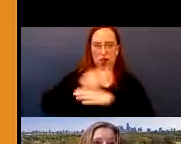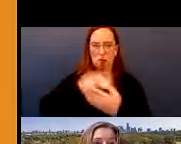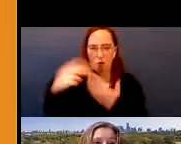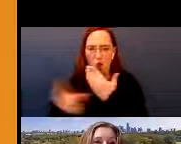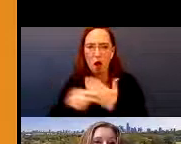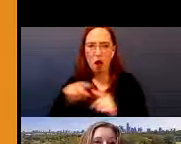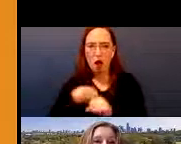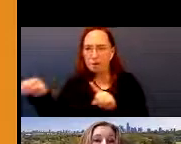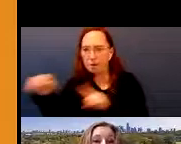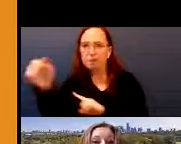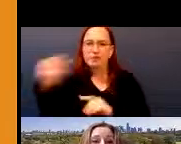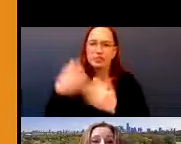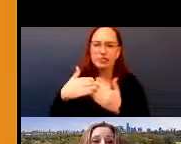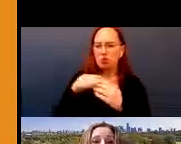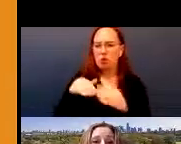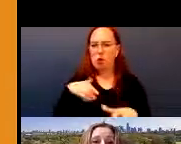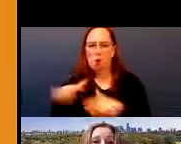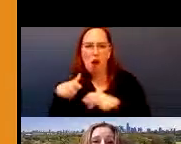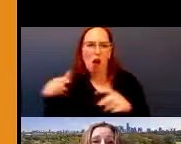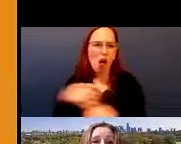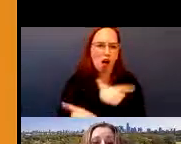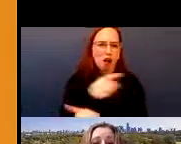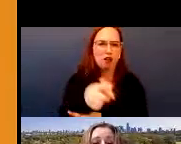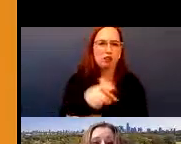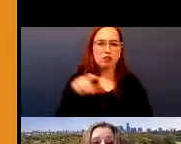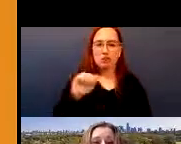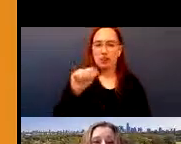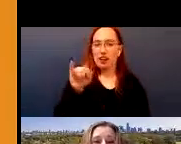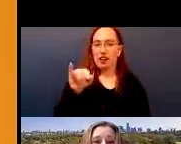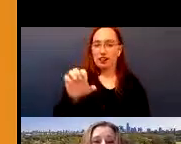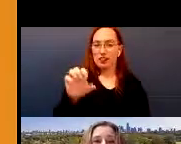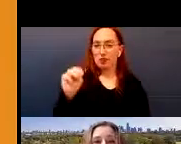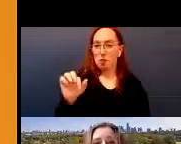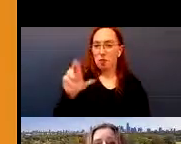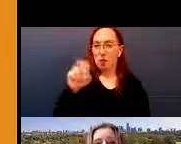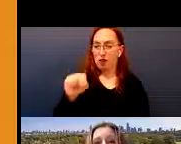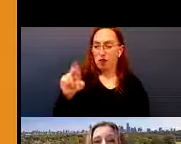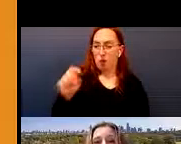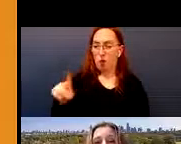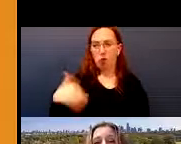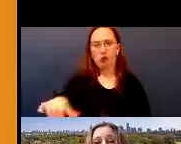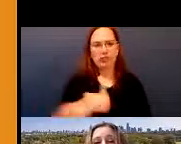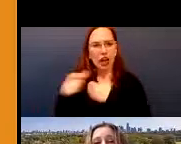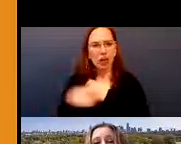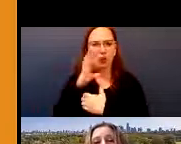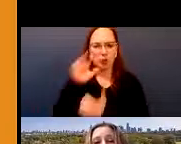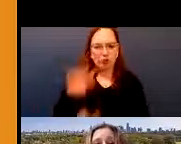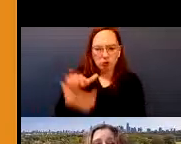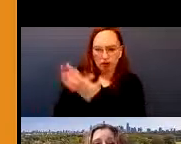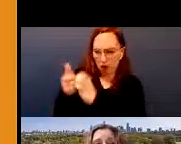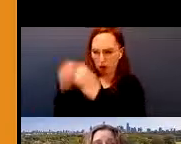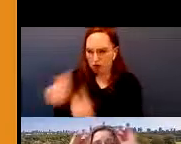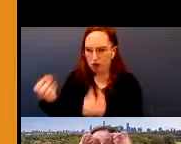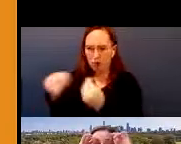today. We're addressing the southern part of the park. And when I refer to the southern part, I'm talking about the part of the park that's south